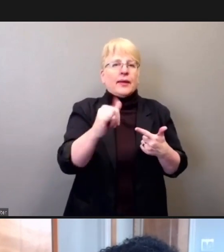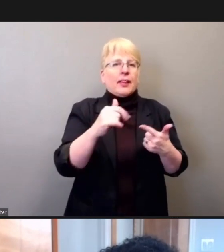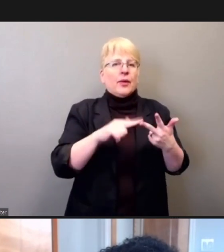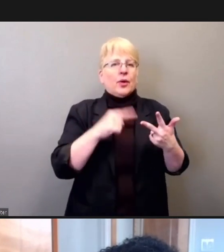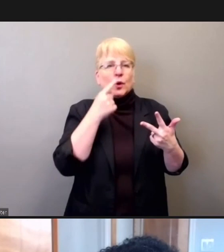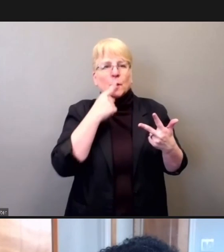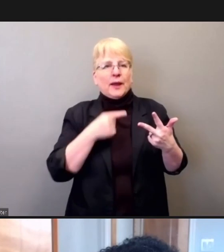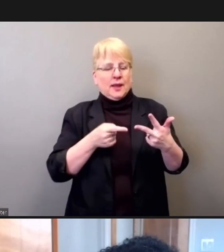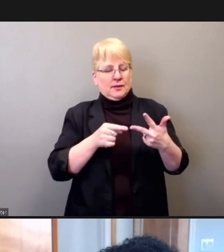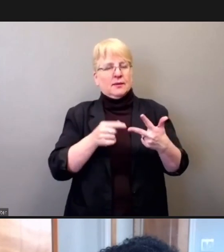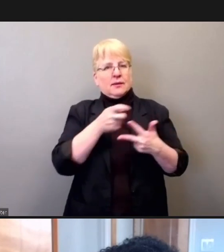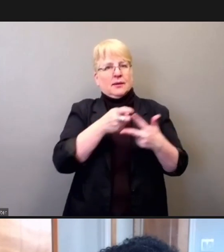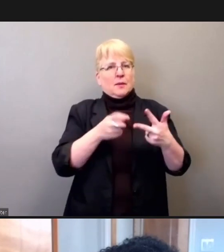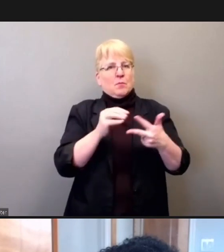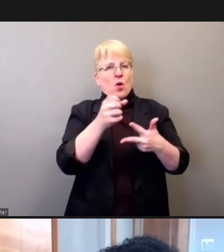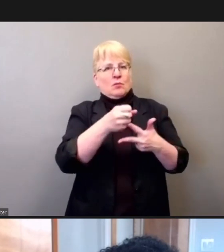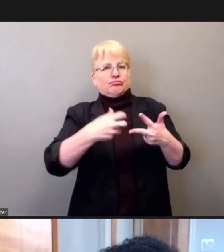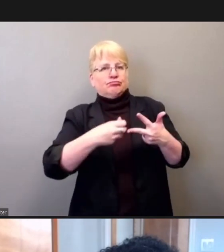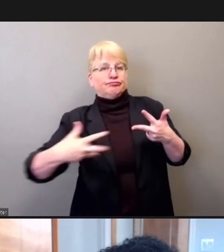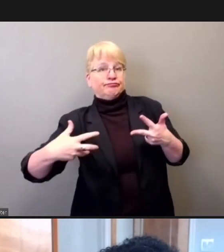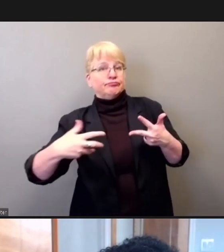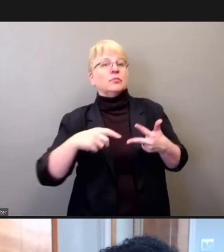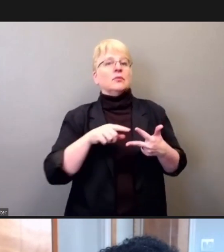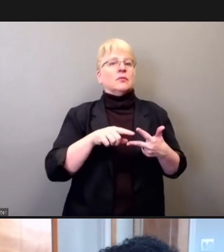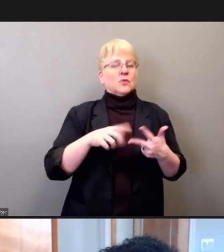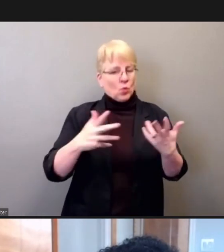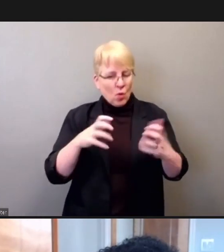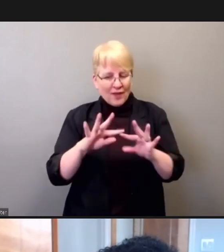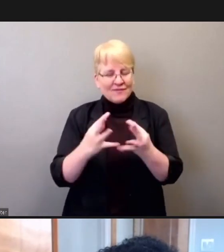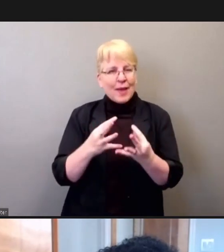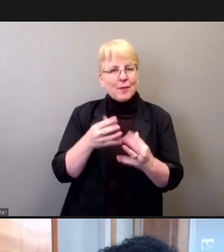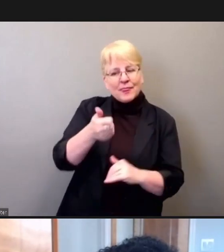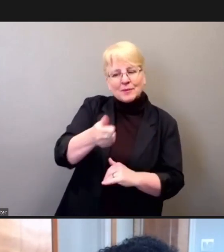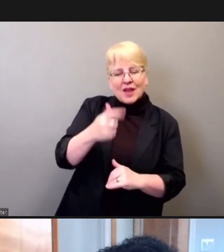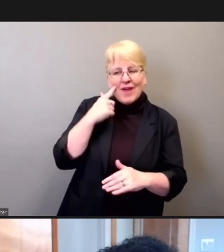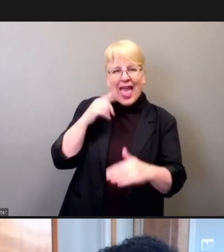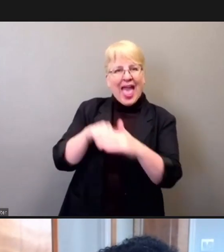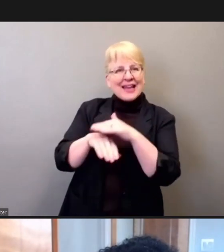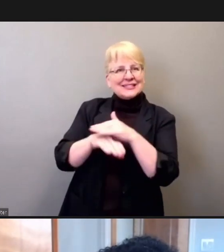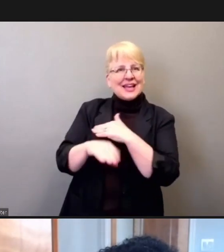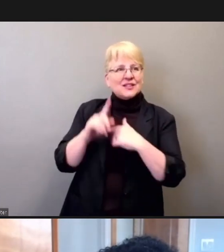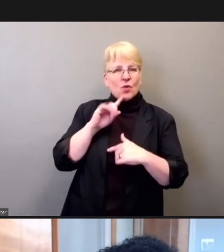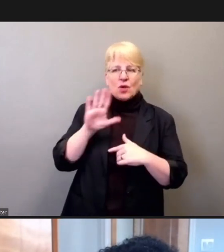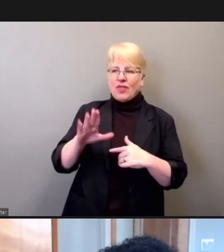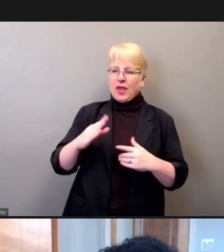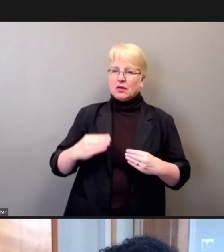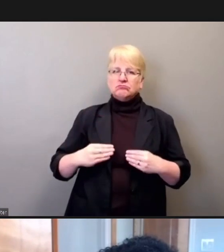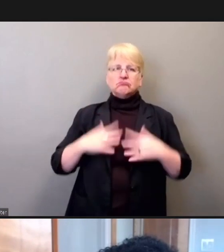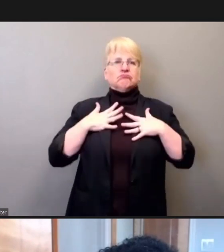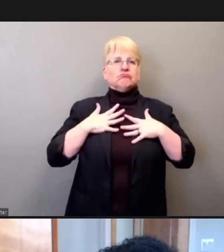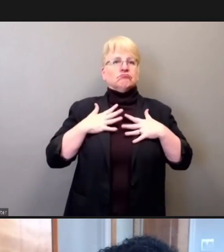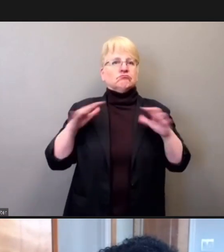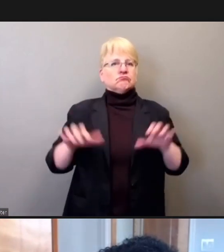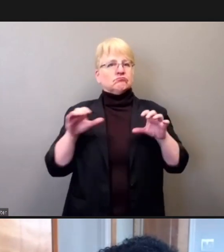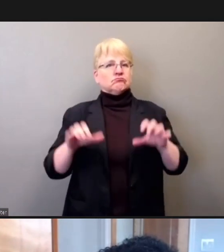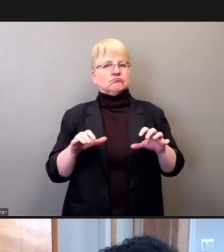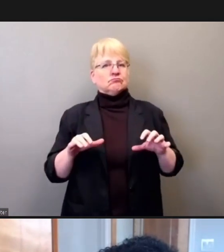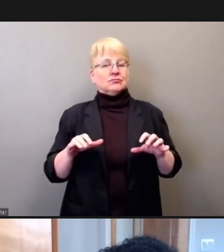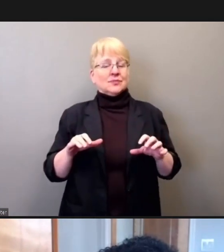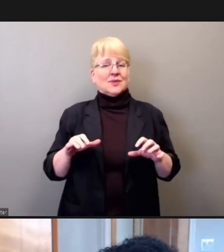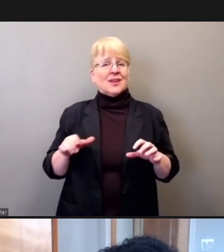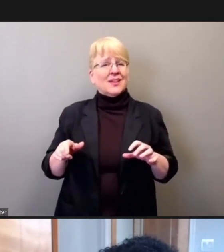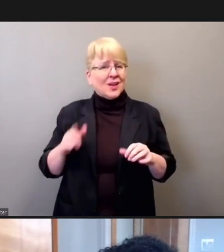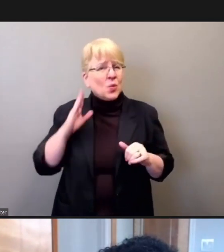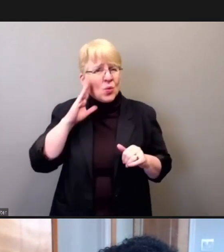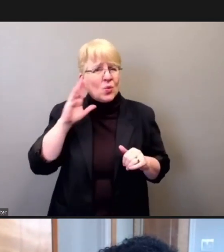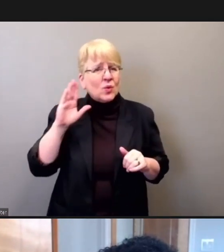our families to have access in a safe way to the kinds of things that really make a difference. And we know that sports, in